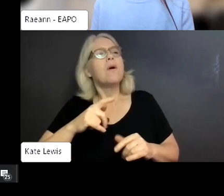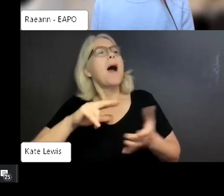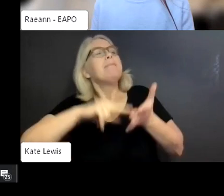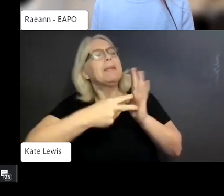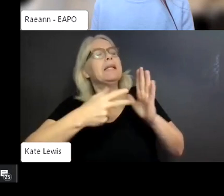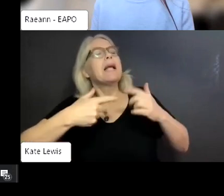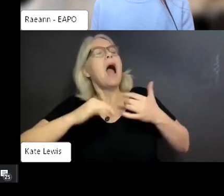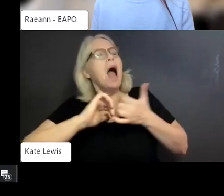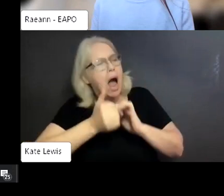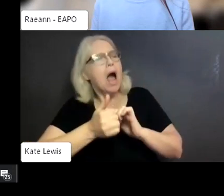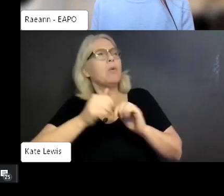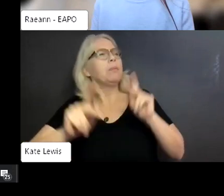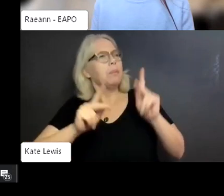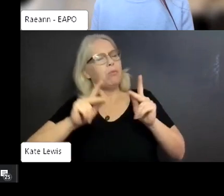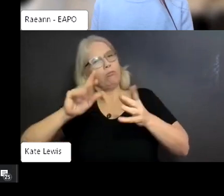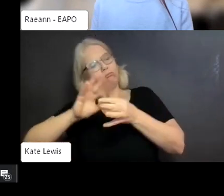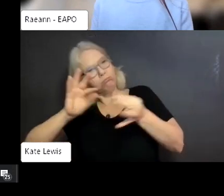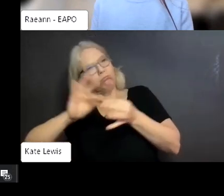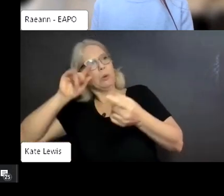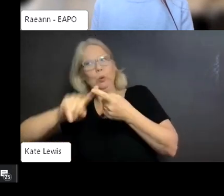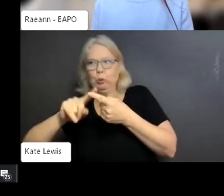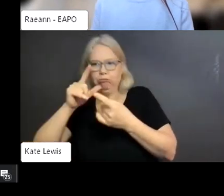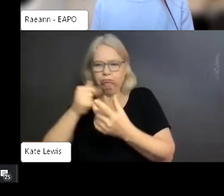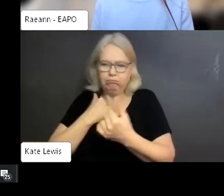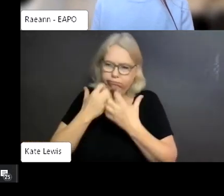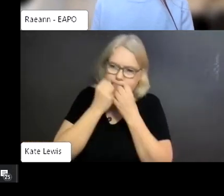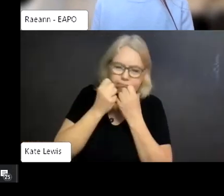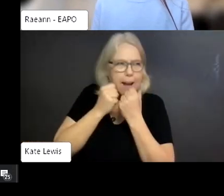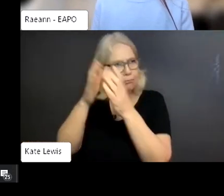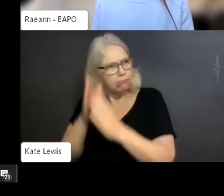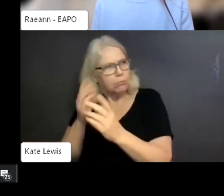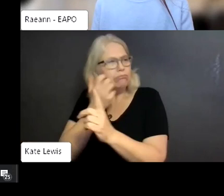How to speak to loved ones. Yeah, so on our website, so again,